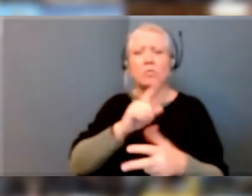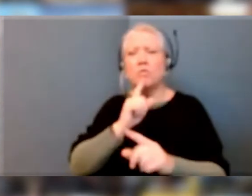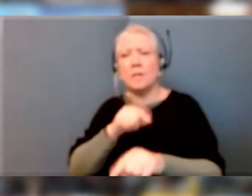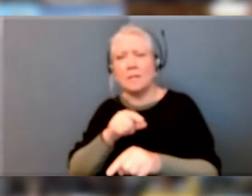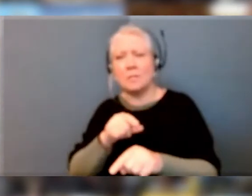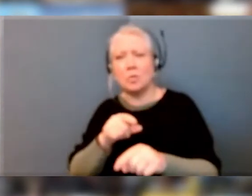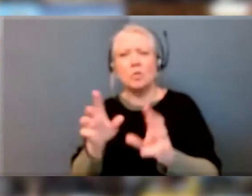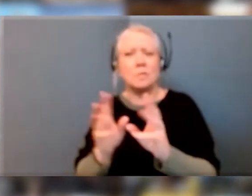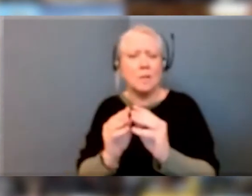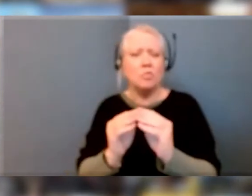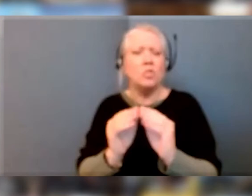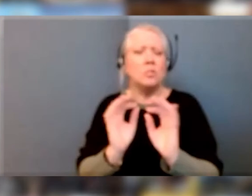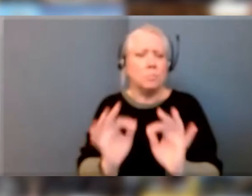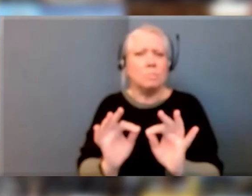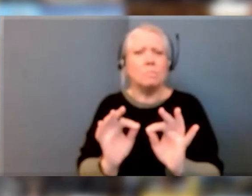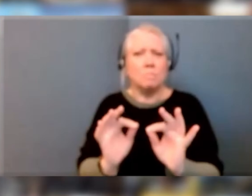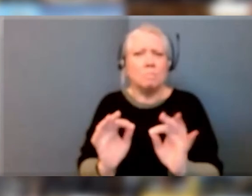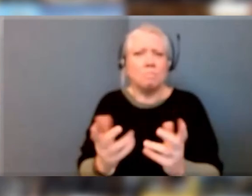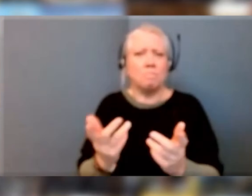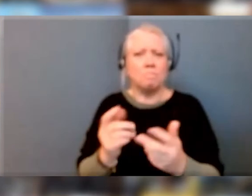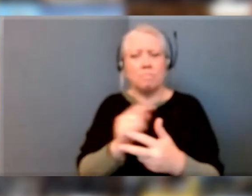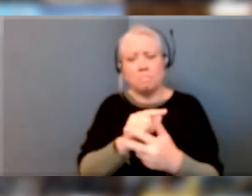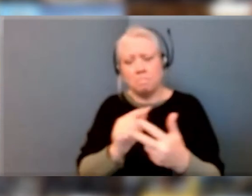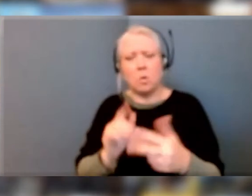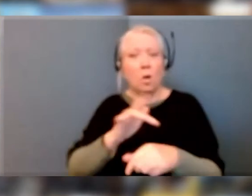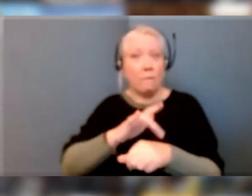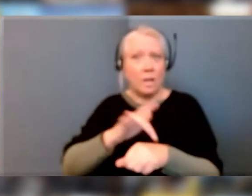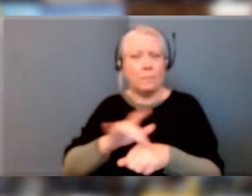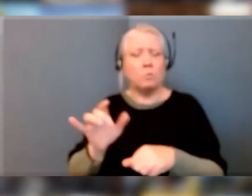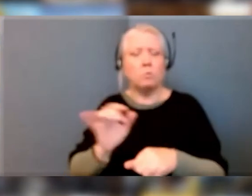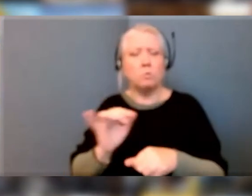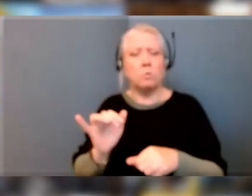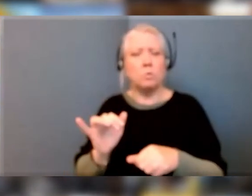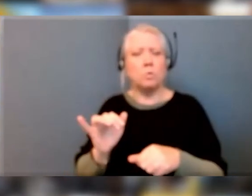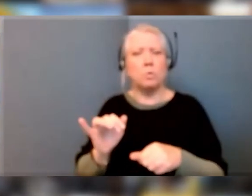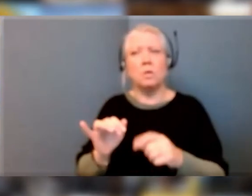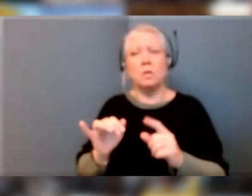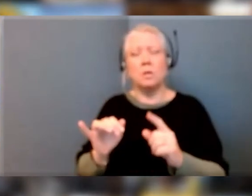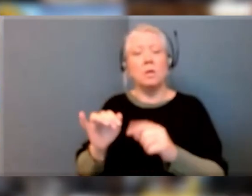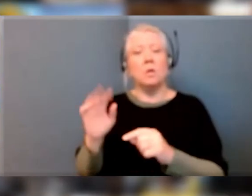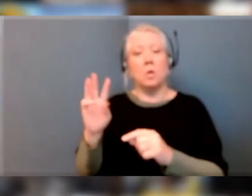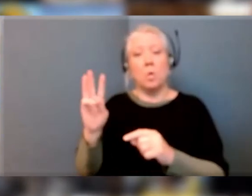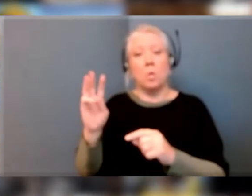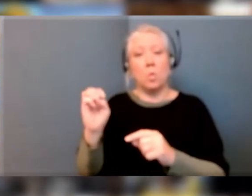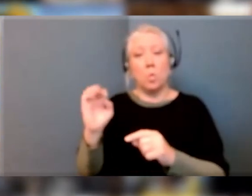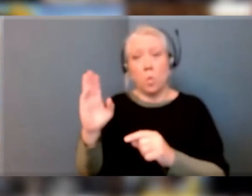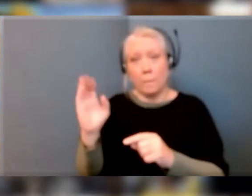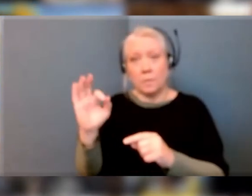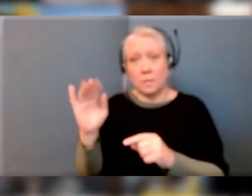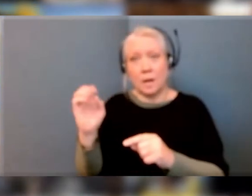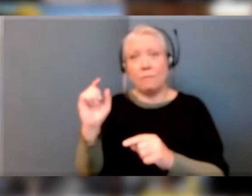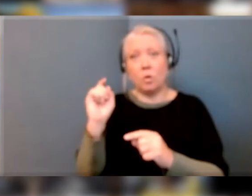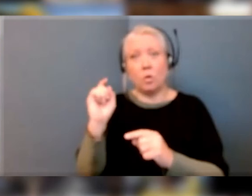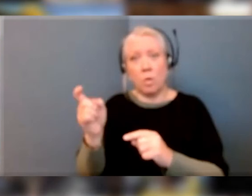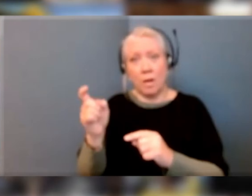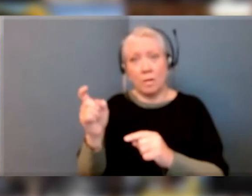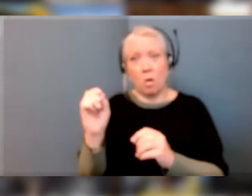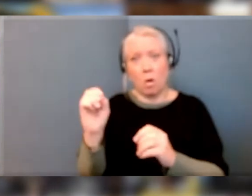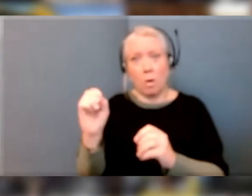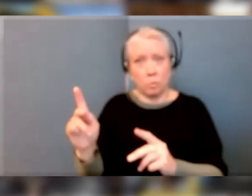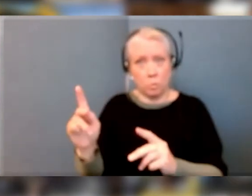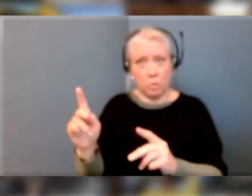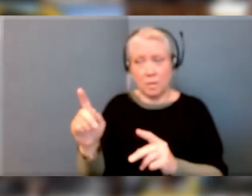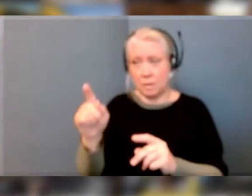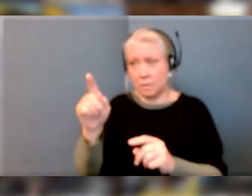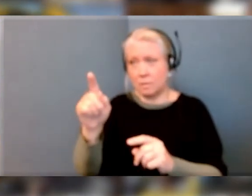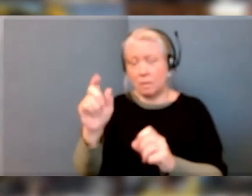those sessions, if you go to our website, the Grant Opportunities site, you can register for each